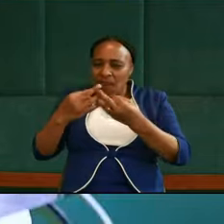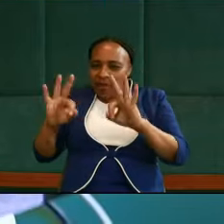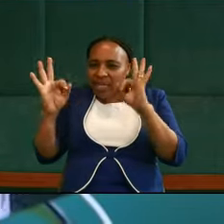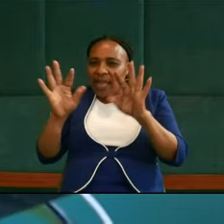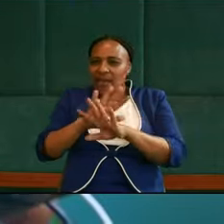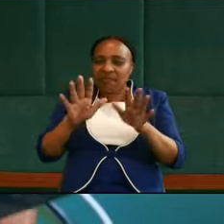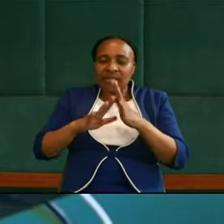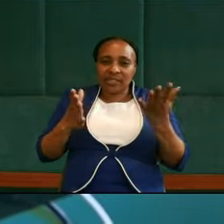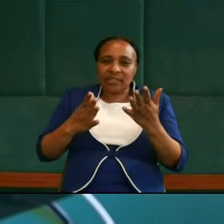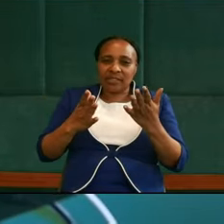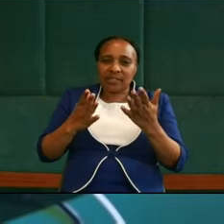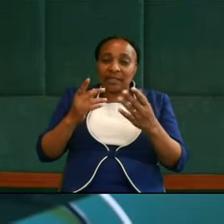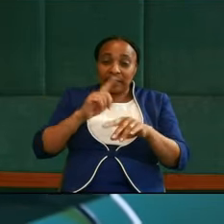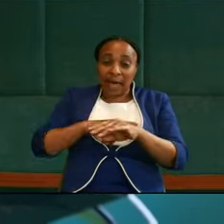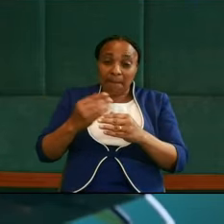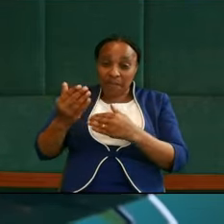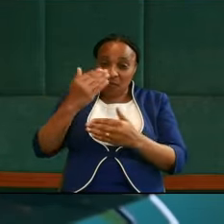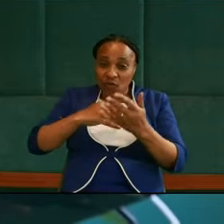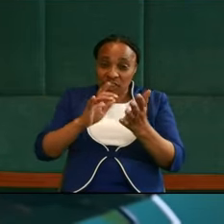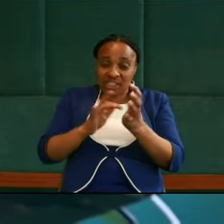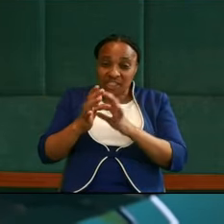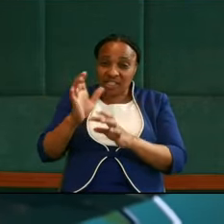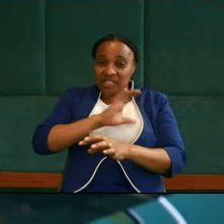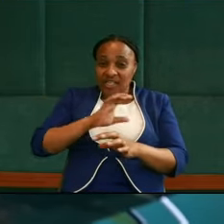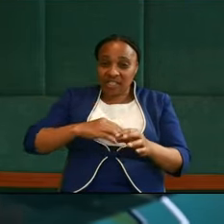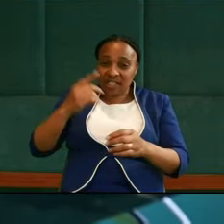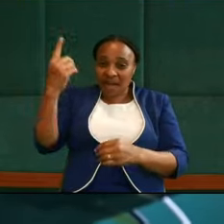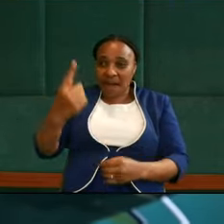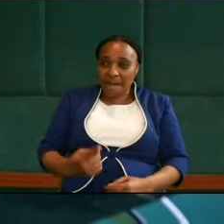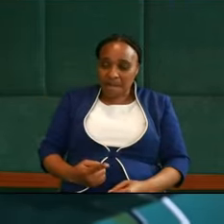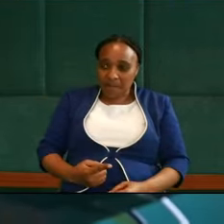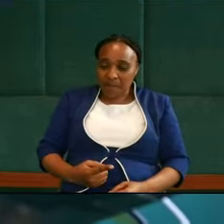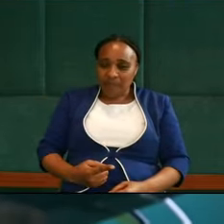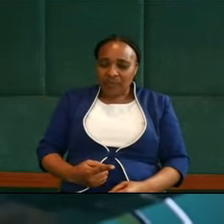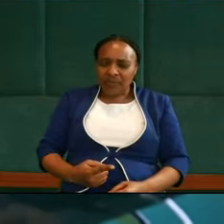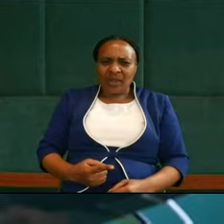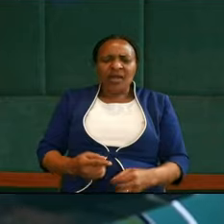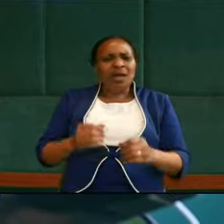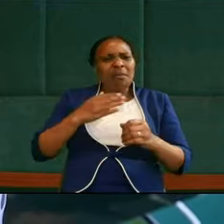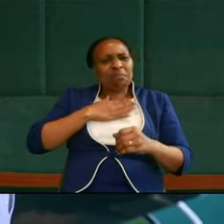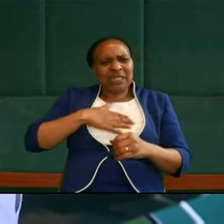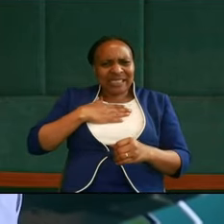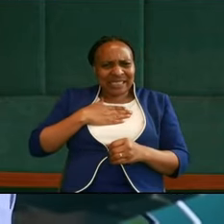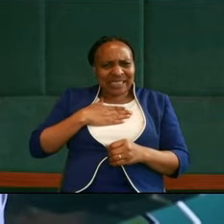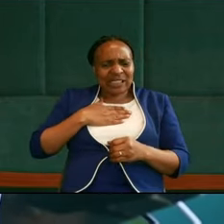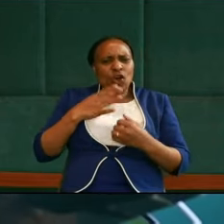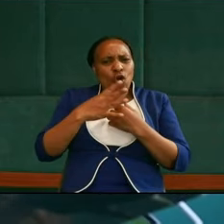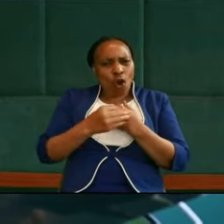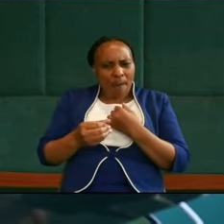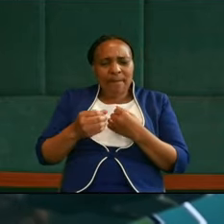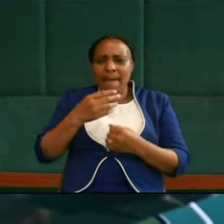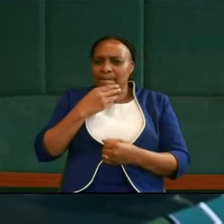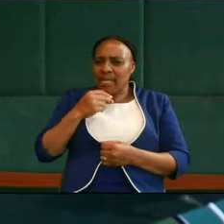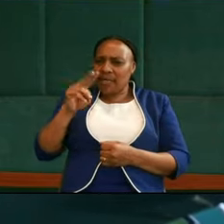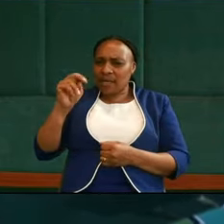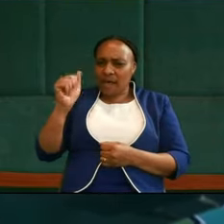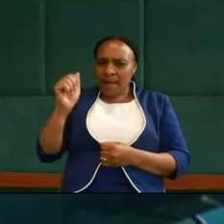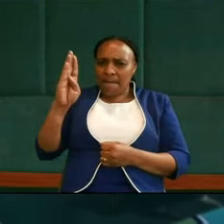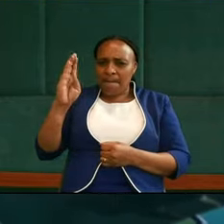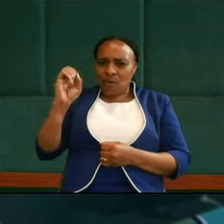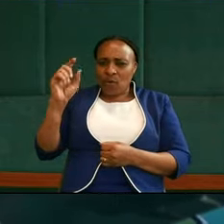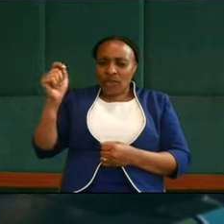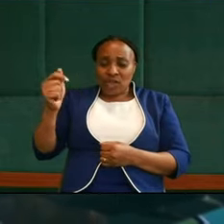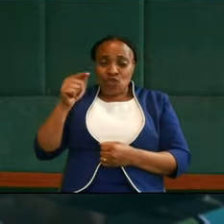level before Jesus comes. Cheer up, the Naboth. You may be stoned. You